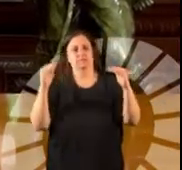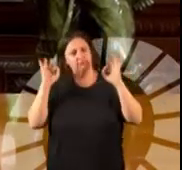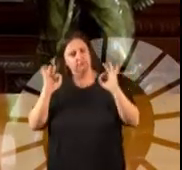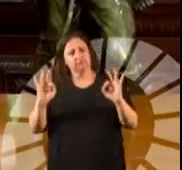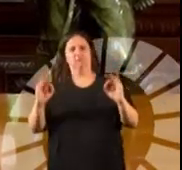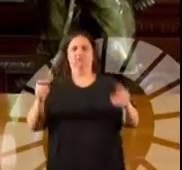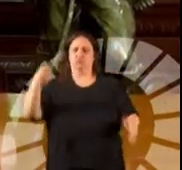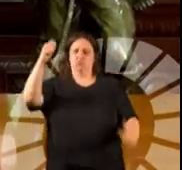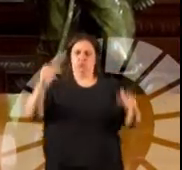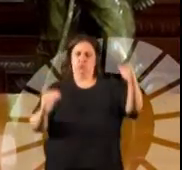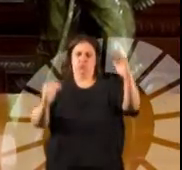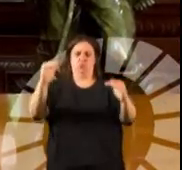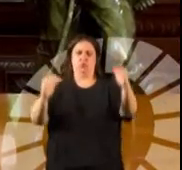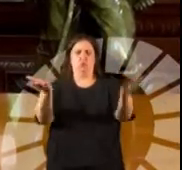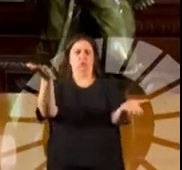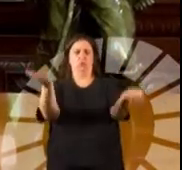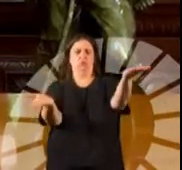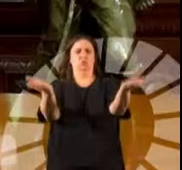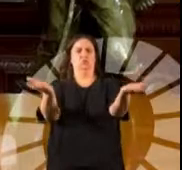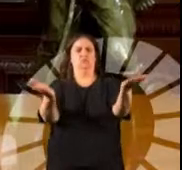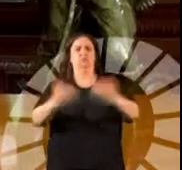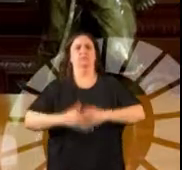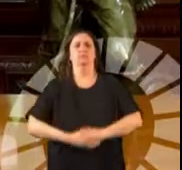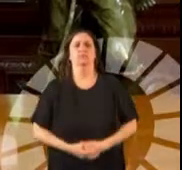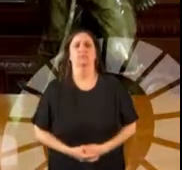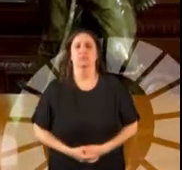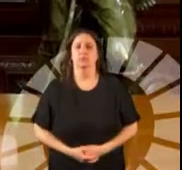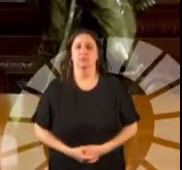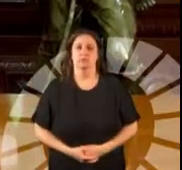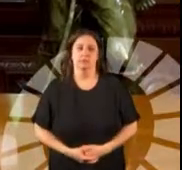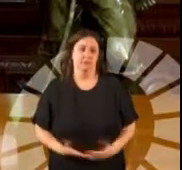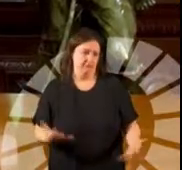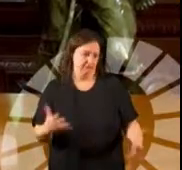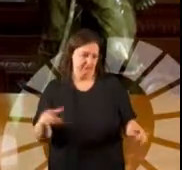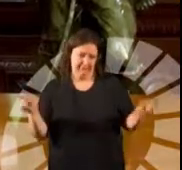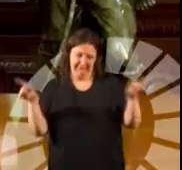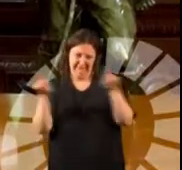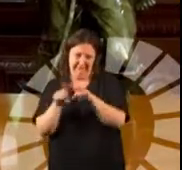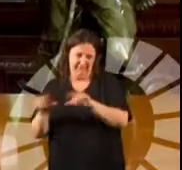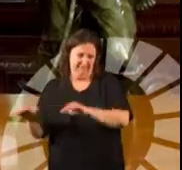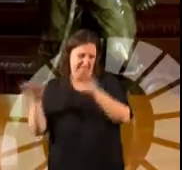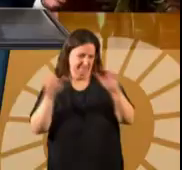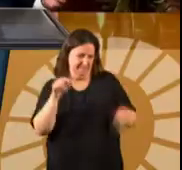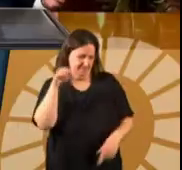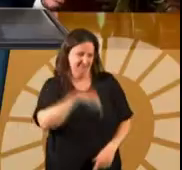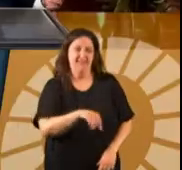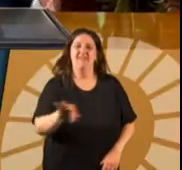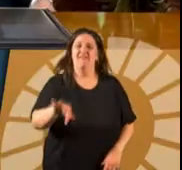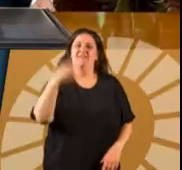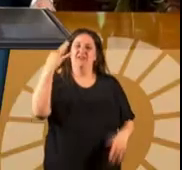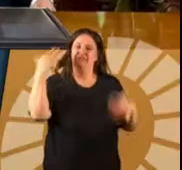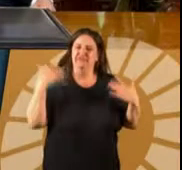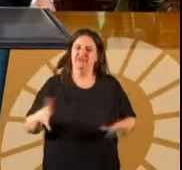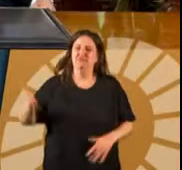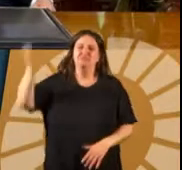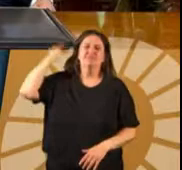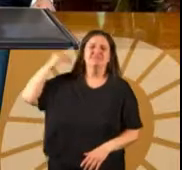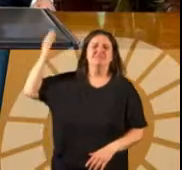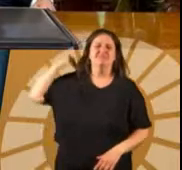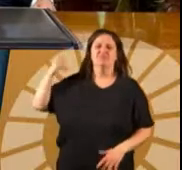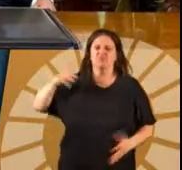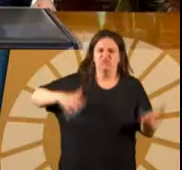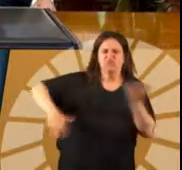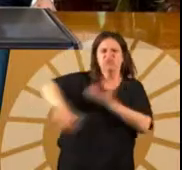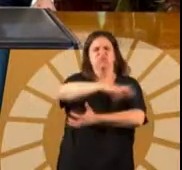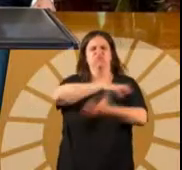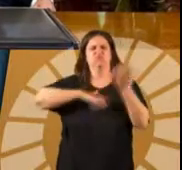French did during the revolution. Libertad, as they said, liberty, equality, fraternidad,